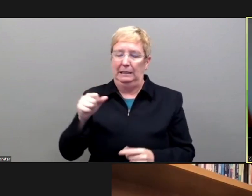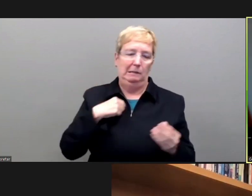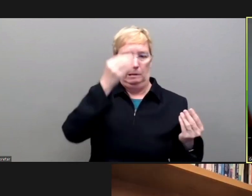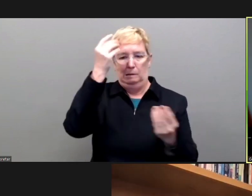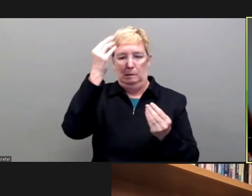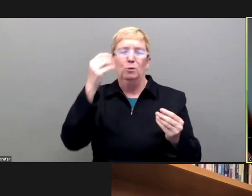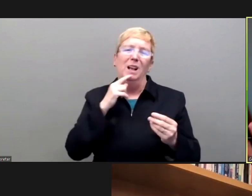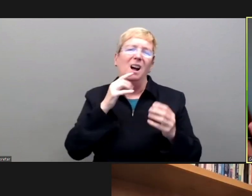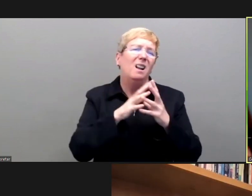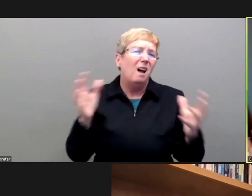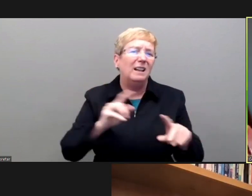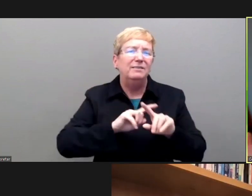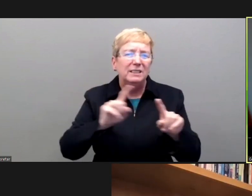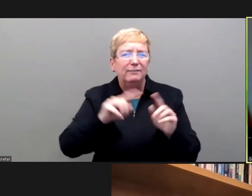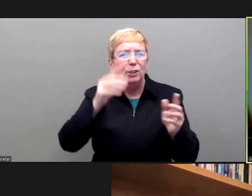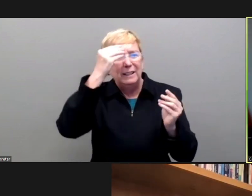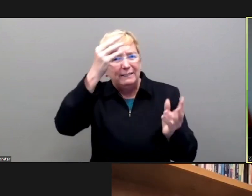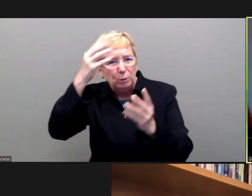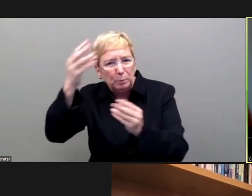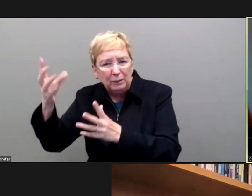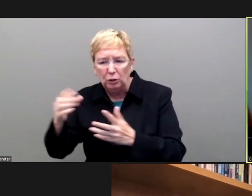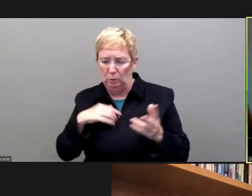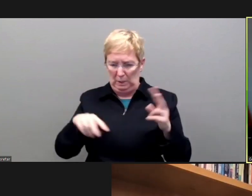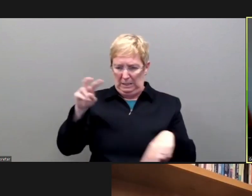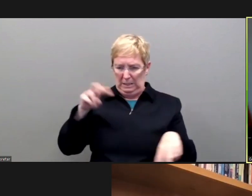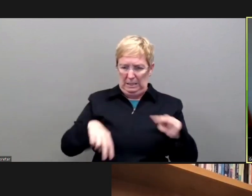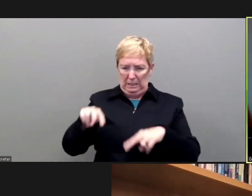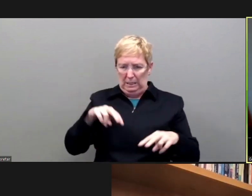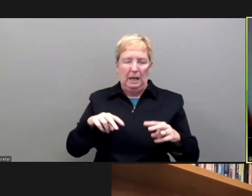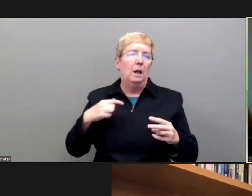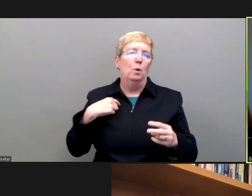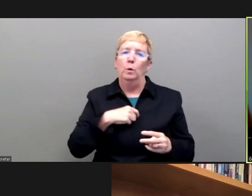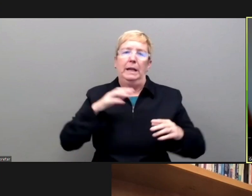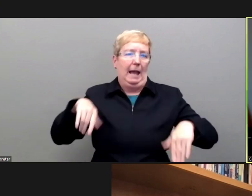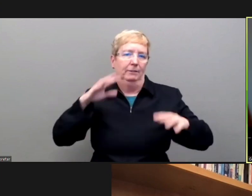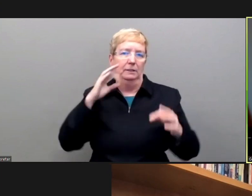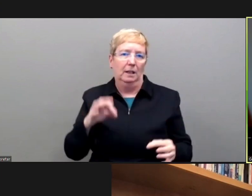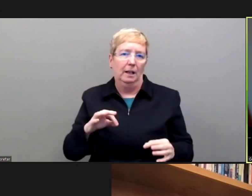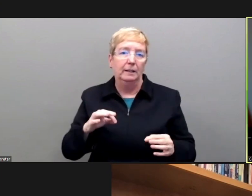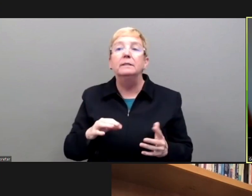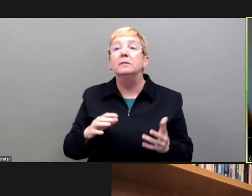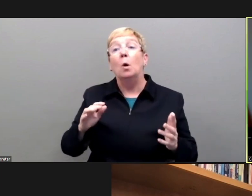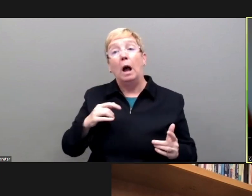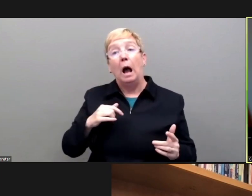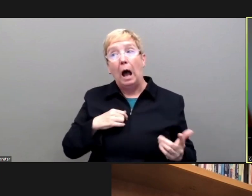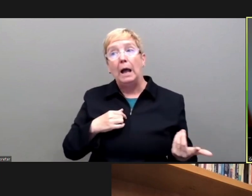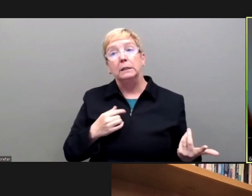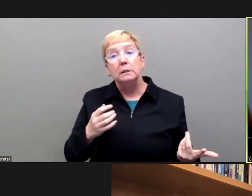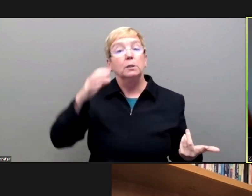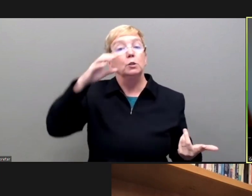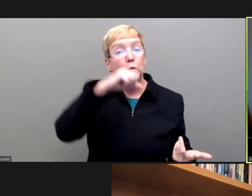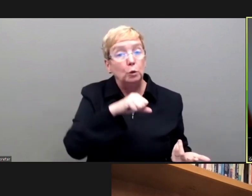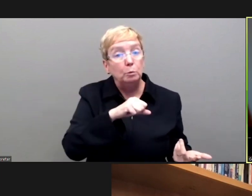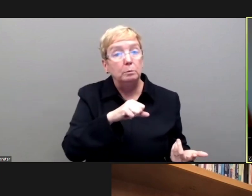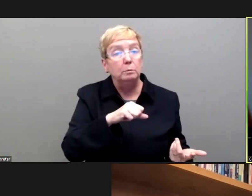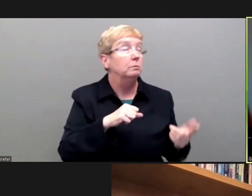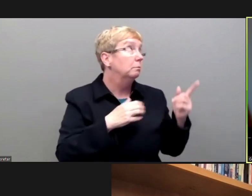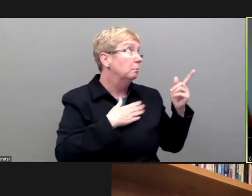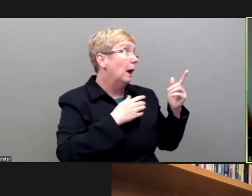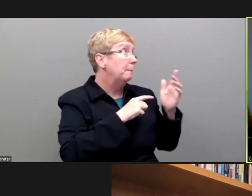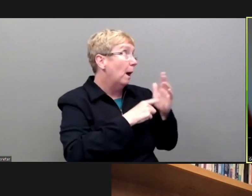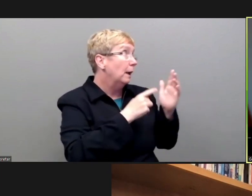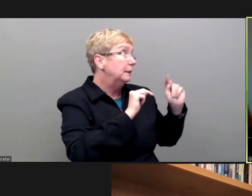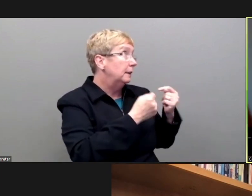future. I think they're continuing to really look at these issues, and they should, and that's my expectation for my own modeling team, as well